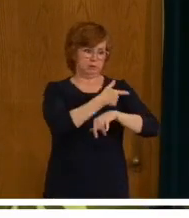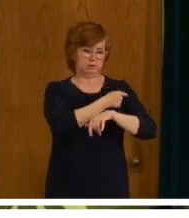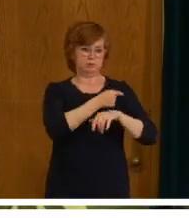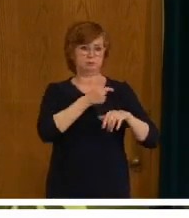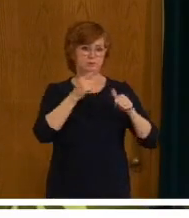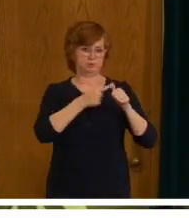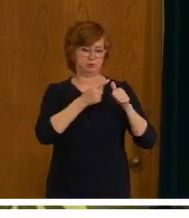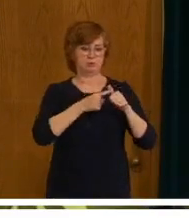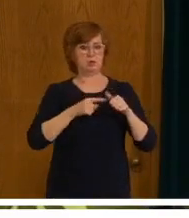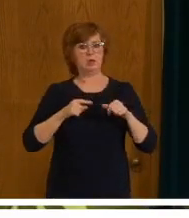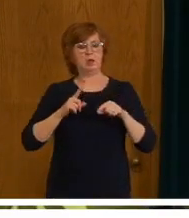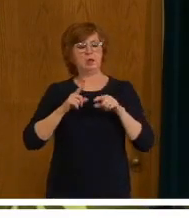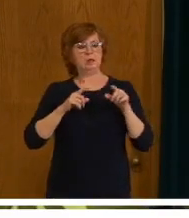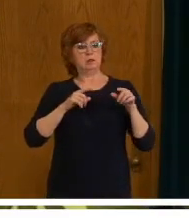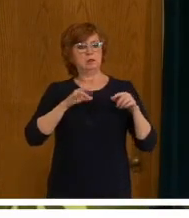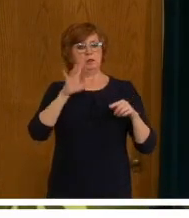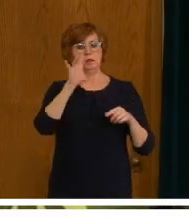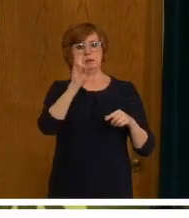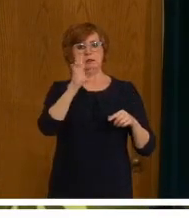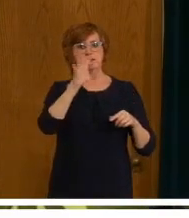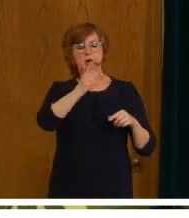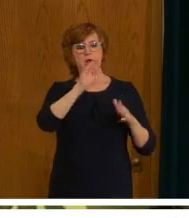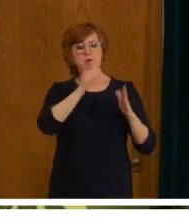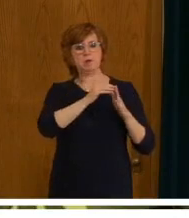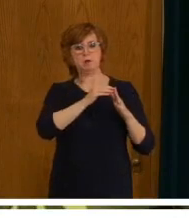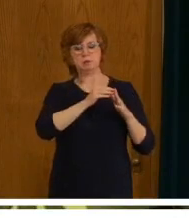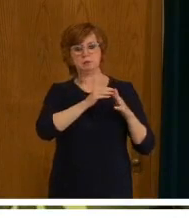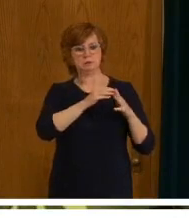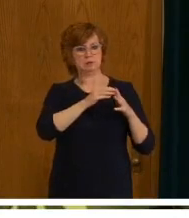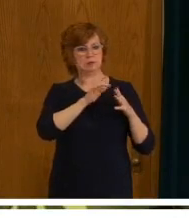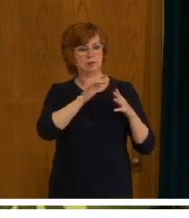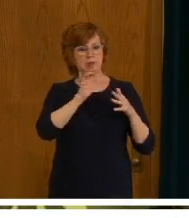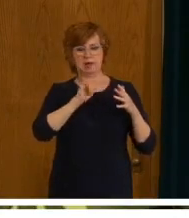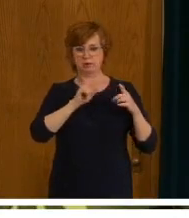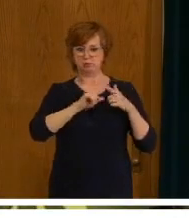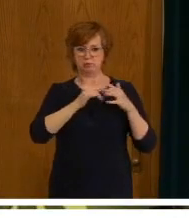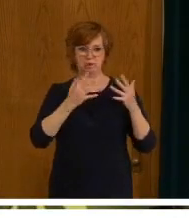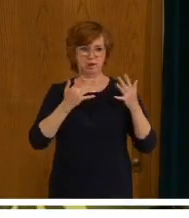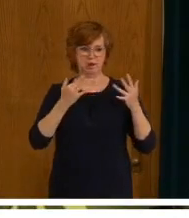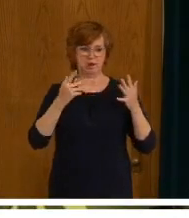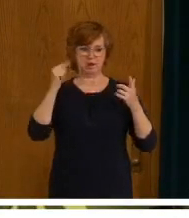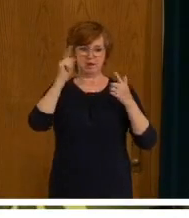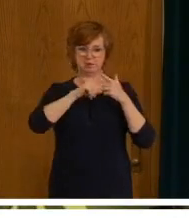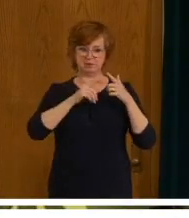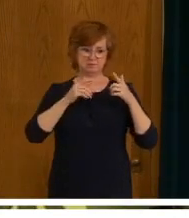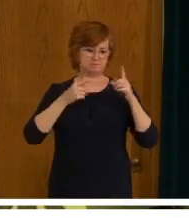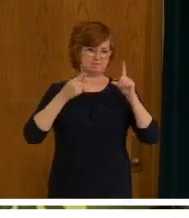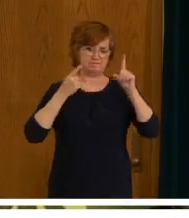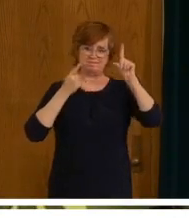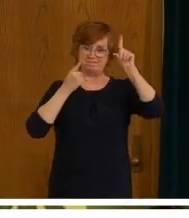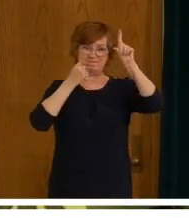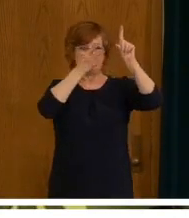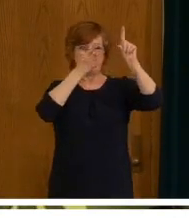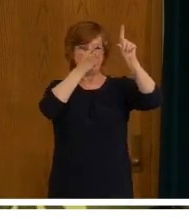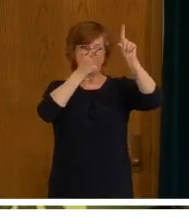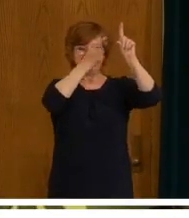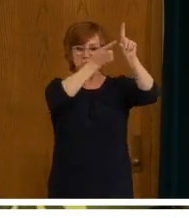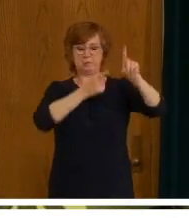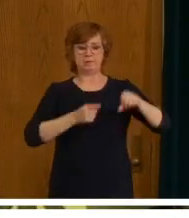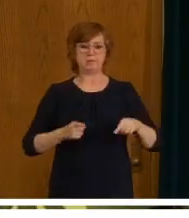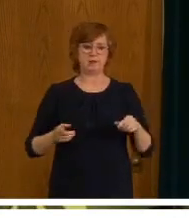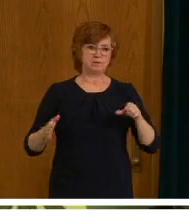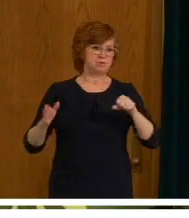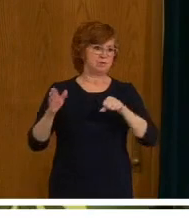about 75,000 first doses that do need to be delivered in order for us to achieve all of the metrics to move forward with the